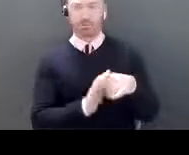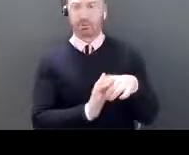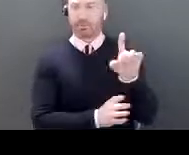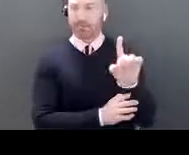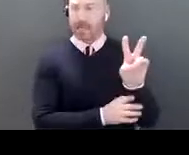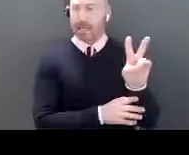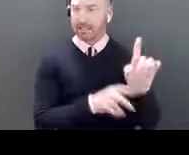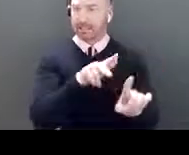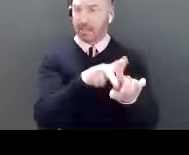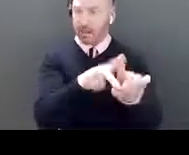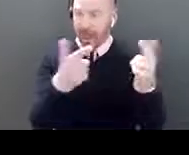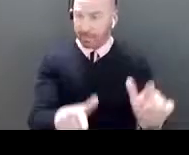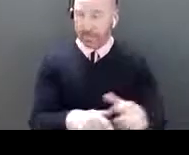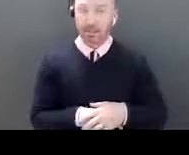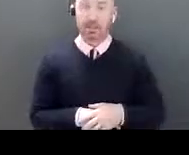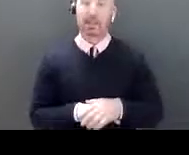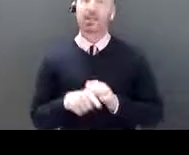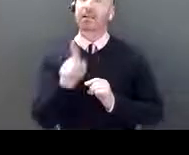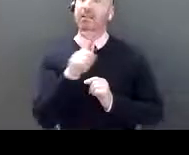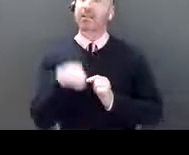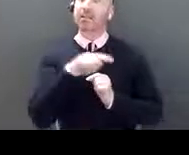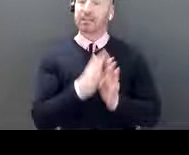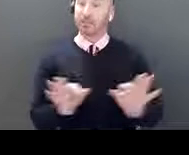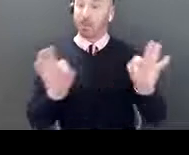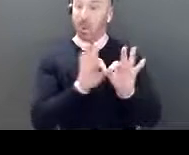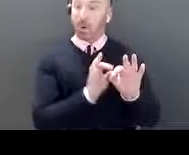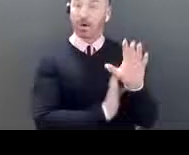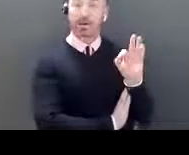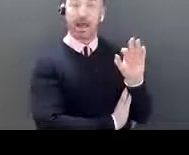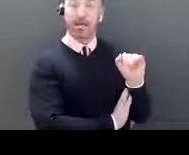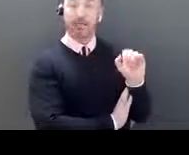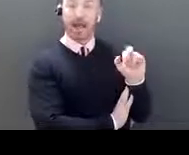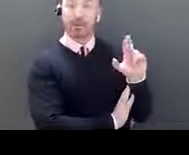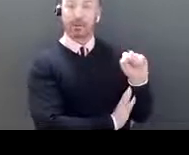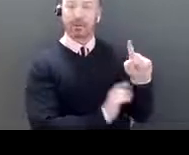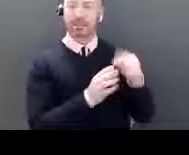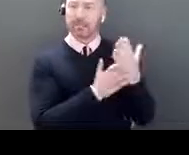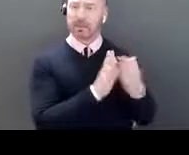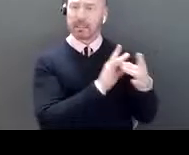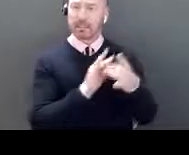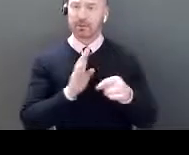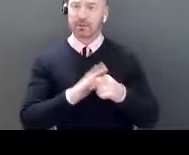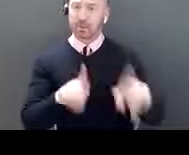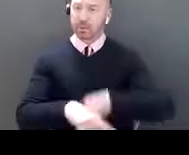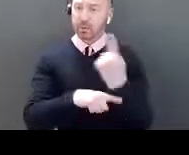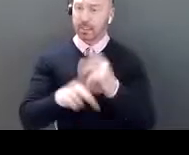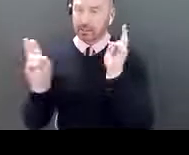important factors, and obviously some of these factors relate to our topic for today. Next slide, please.